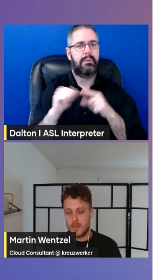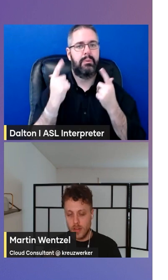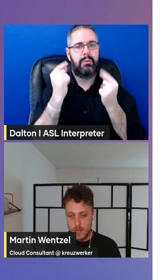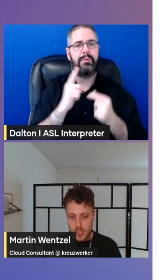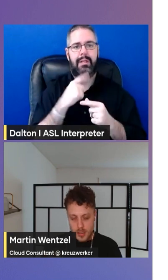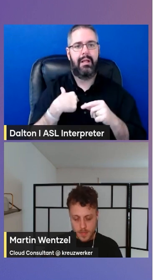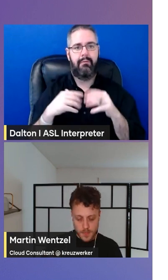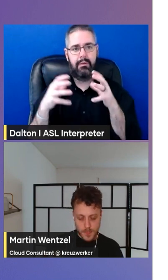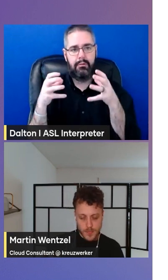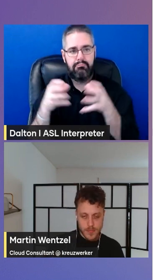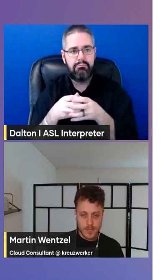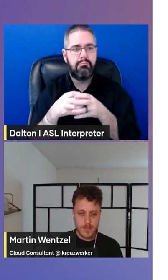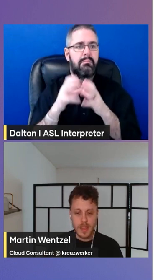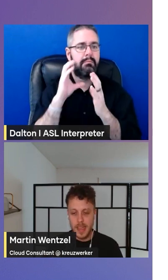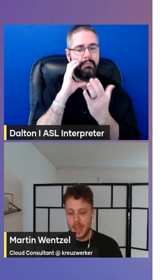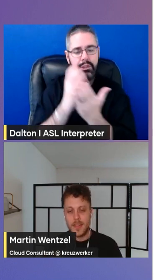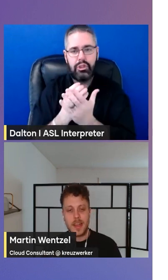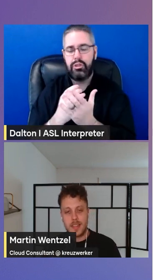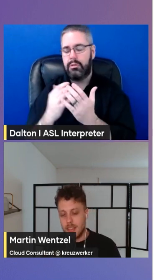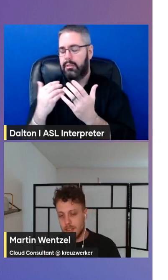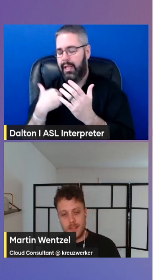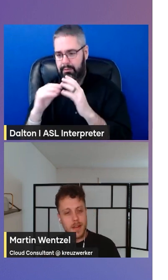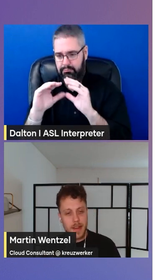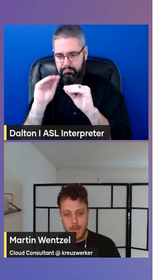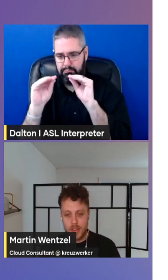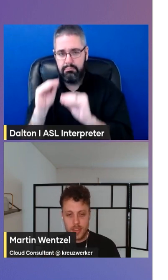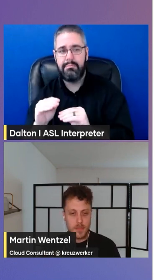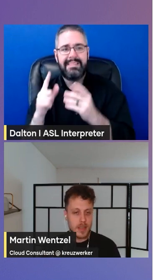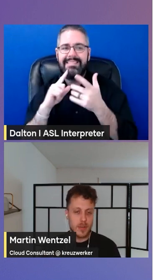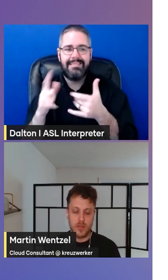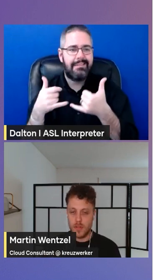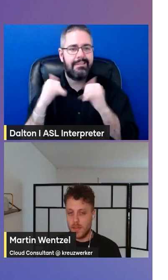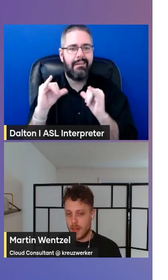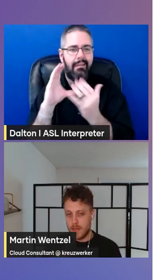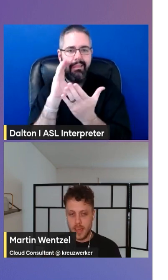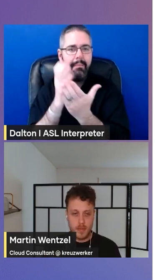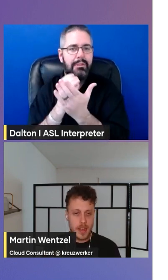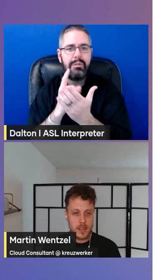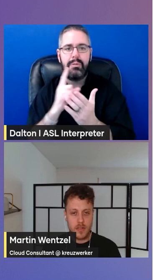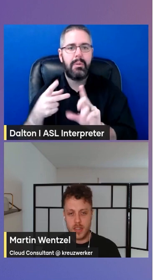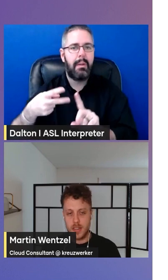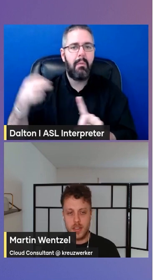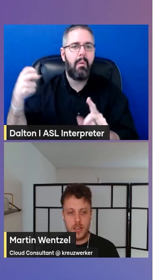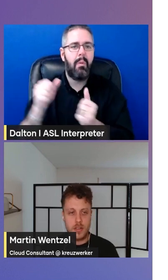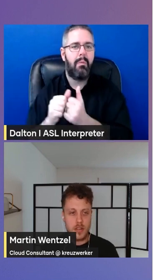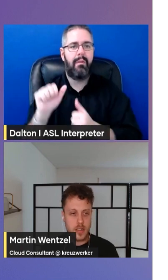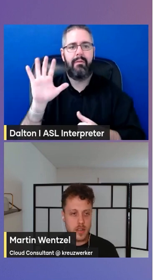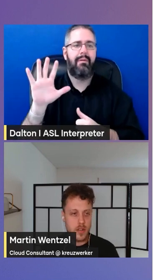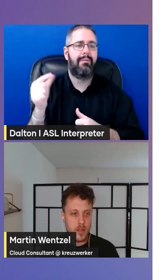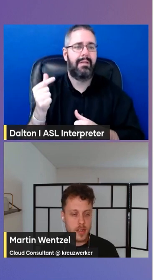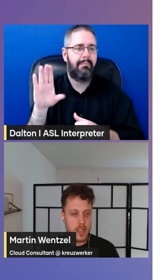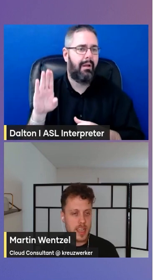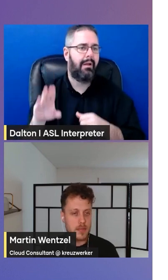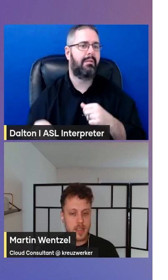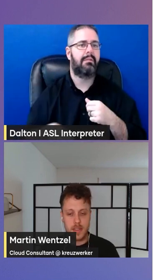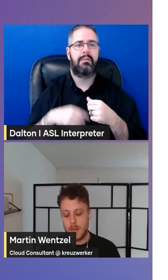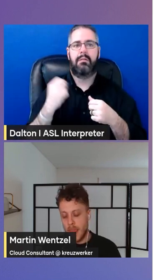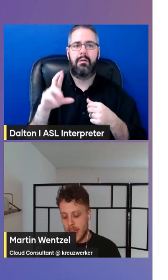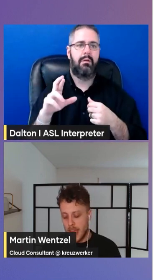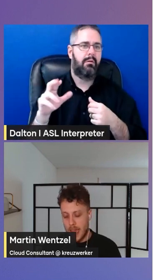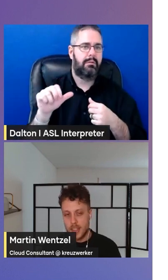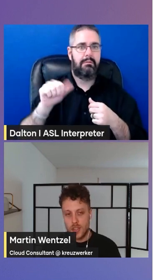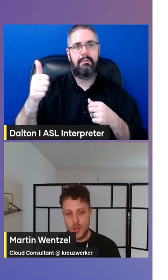containers and small images, there are still images being pulled with 5 gigabytes or 10